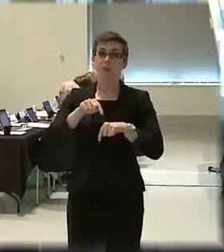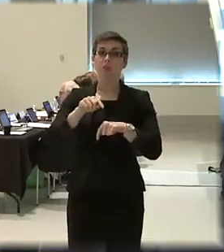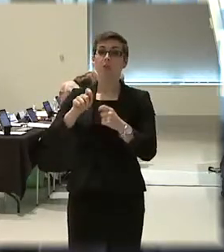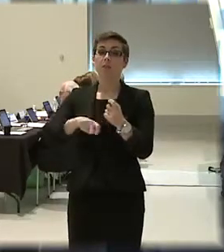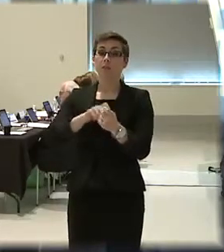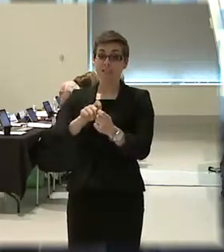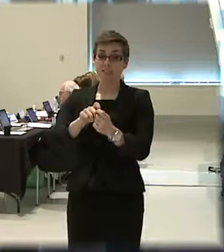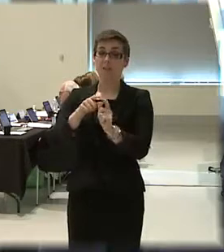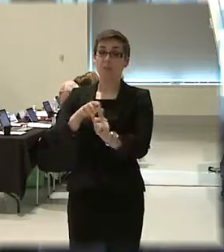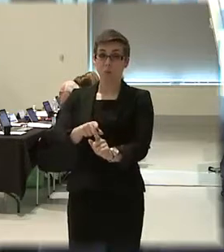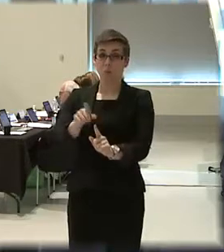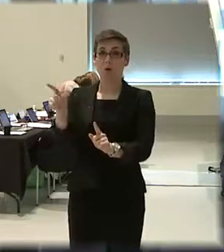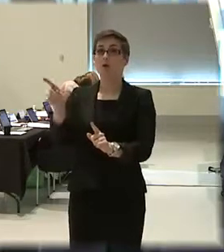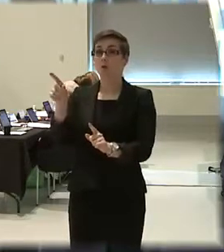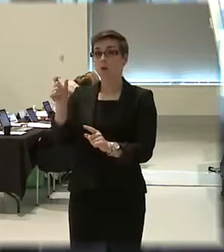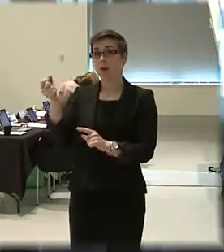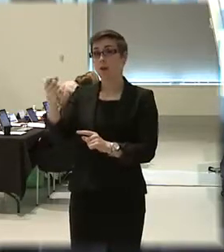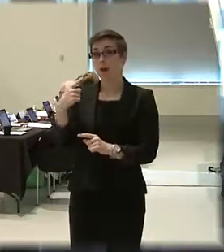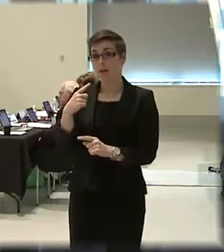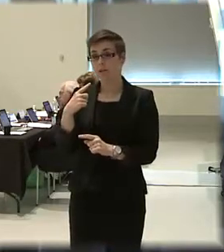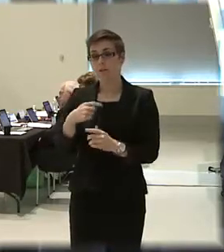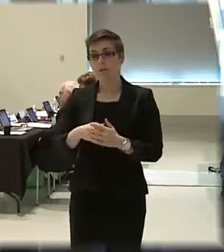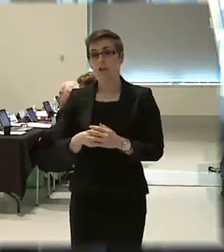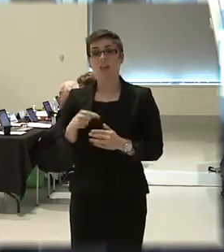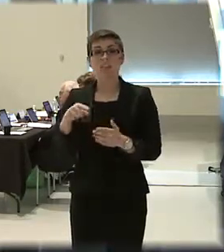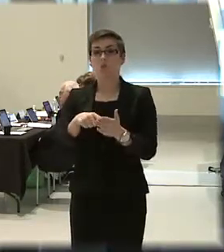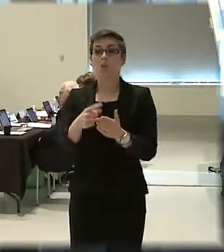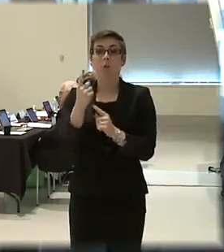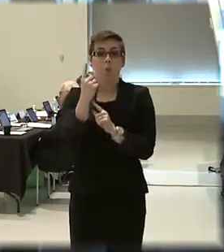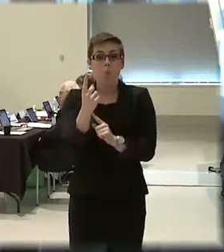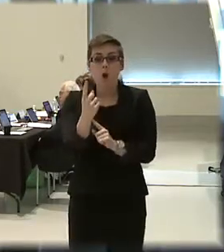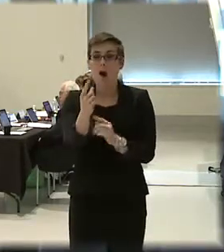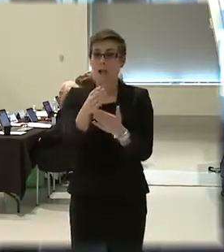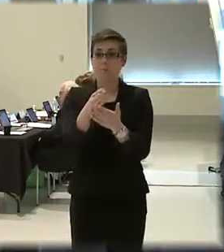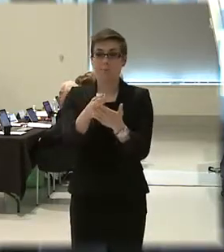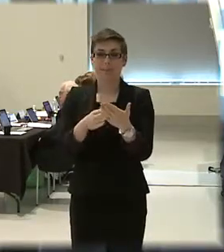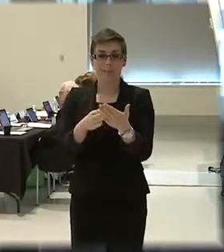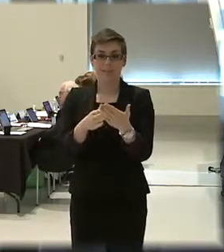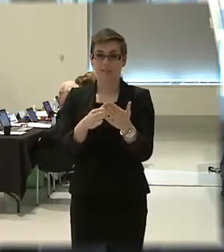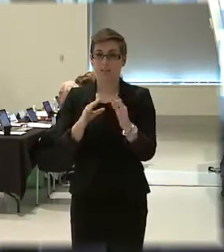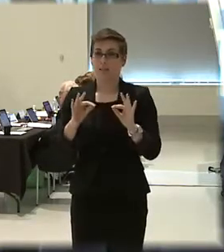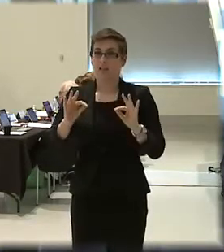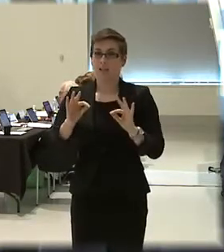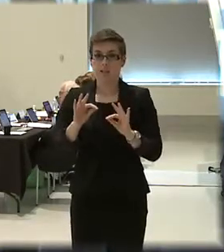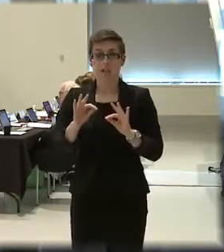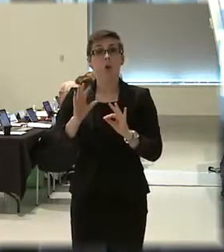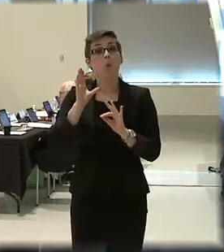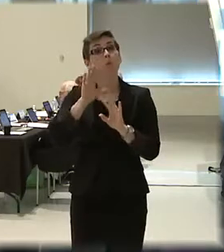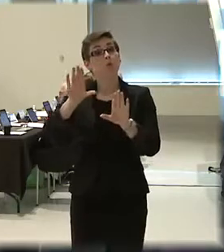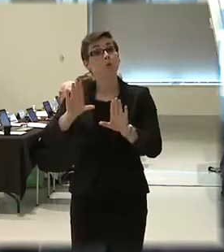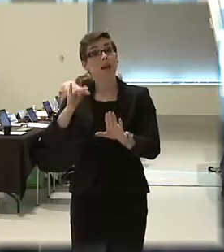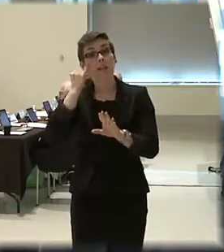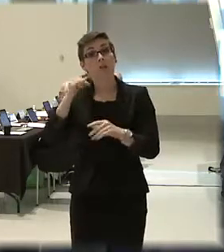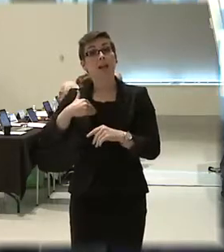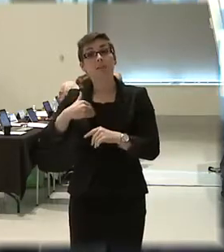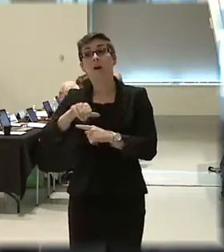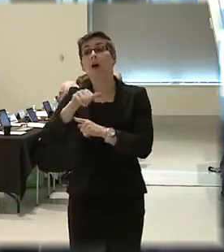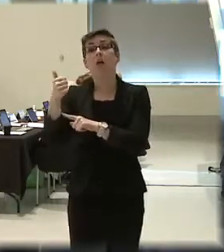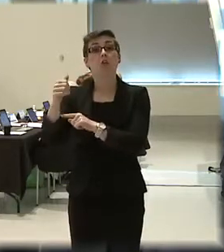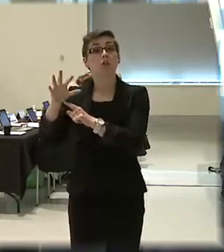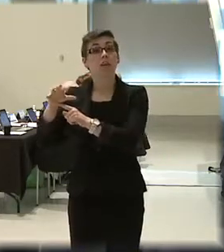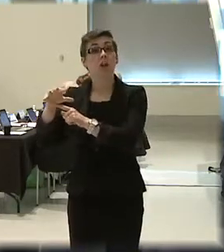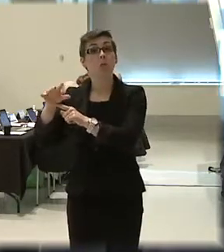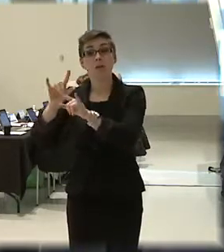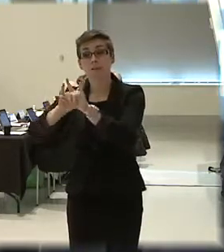point here, this is merely one piece. Yeah, it'd be great if we have another camera in the car,